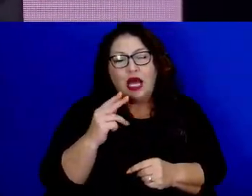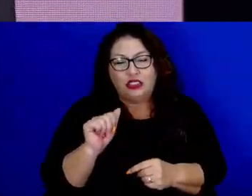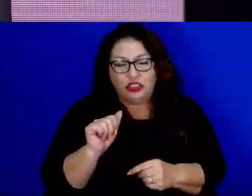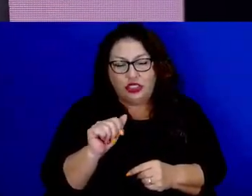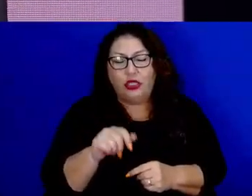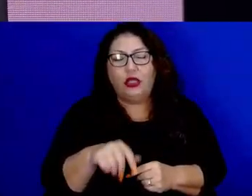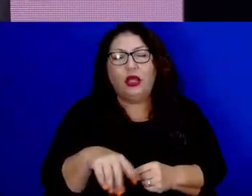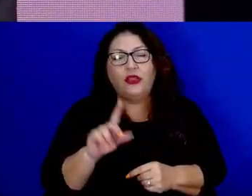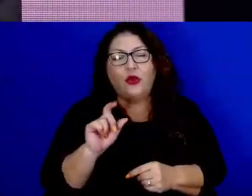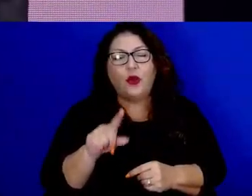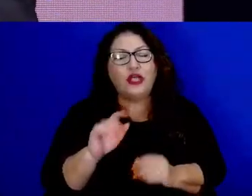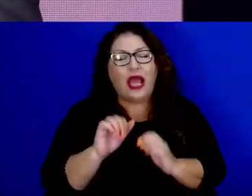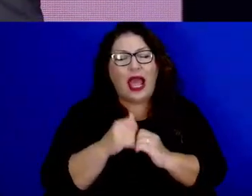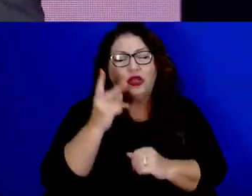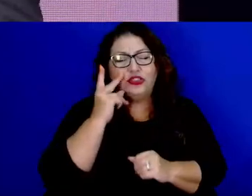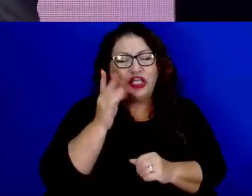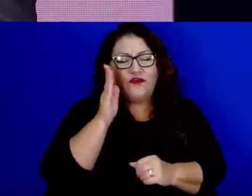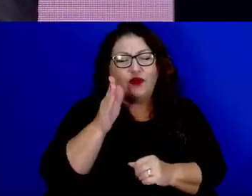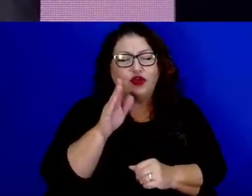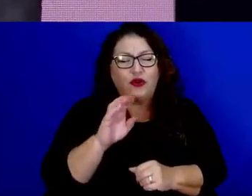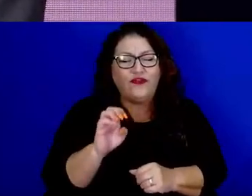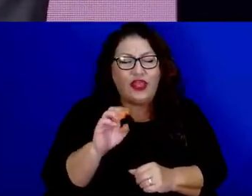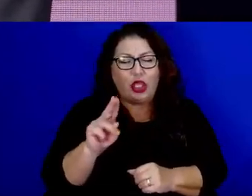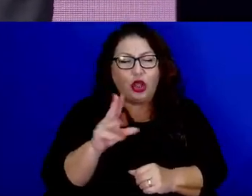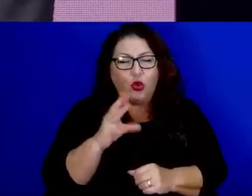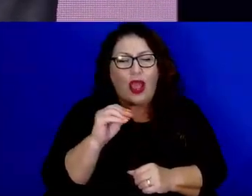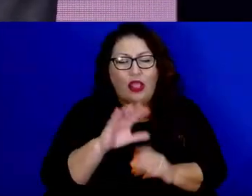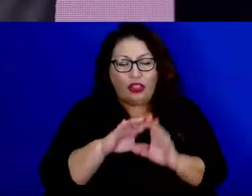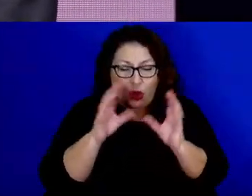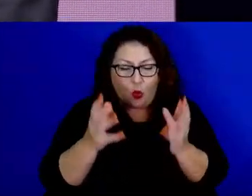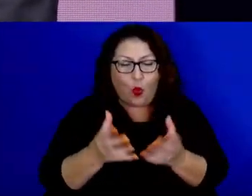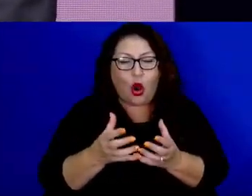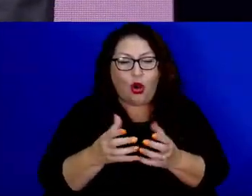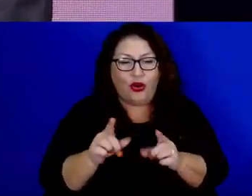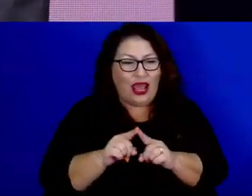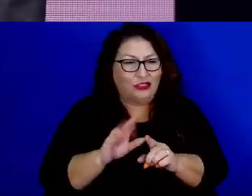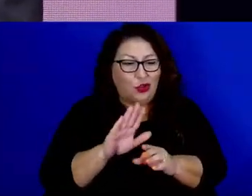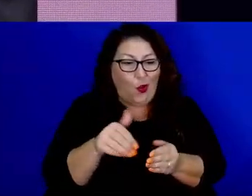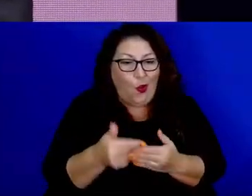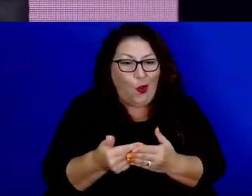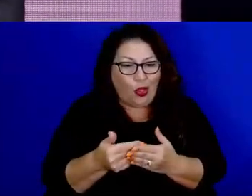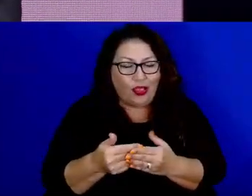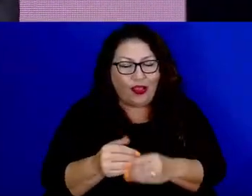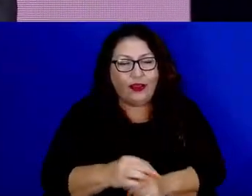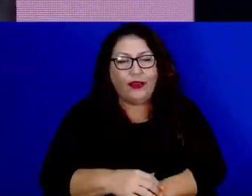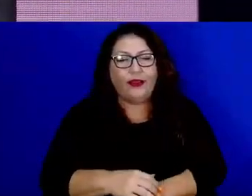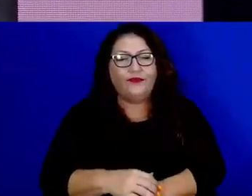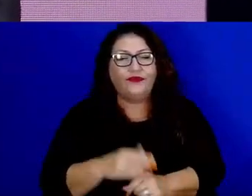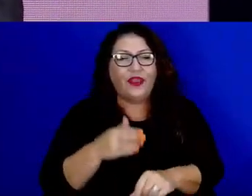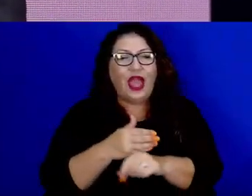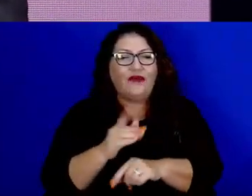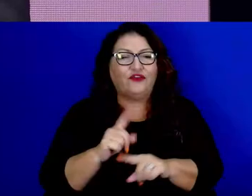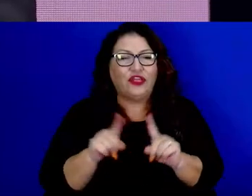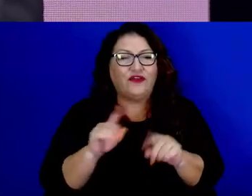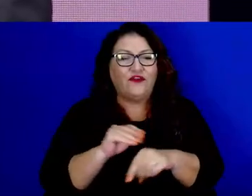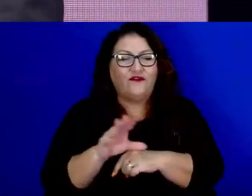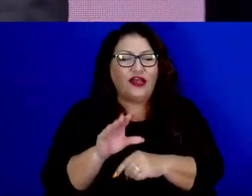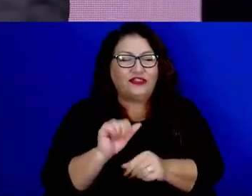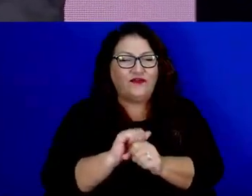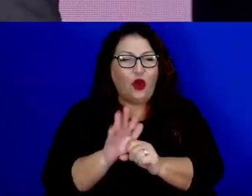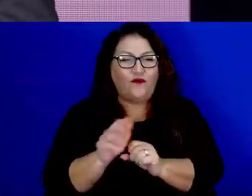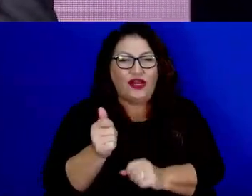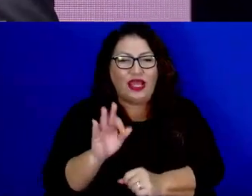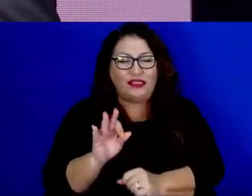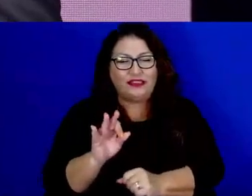of the EU and the world as a whole after the different effects of COVID-19? How are